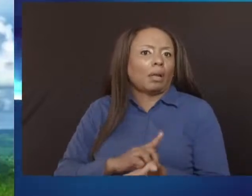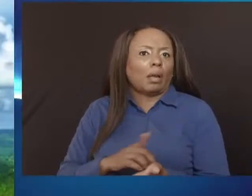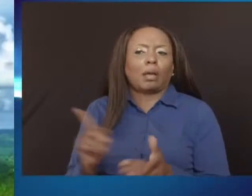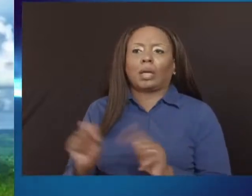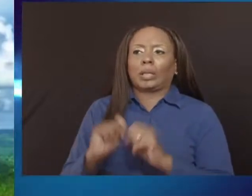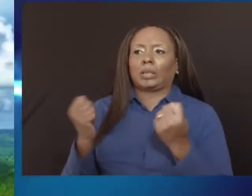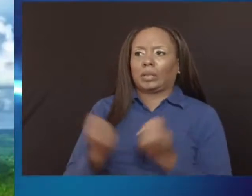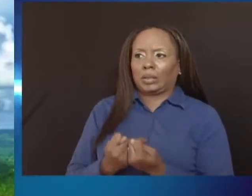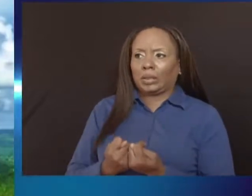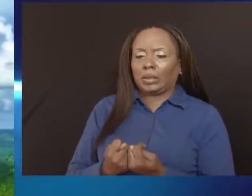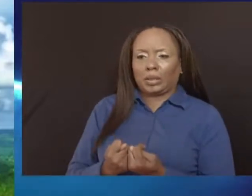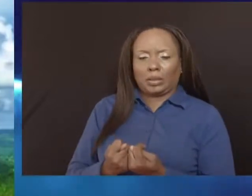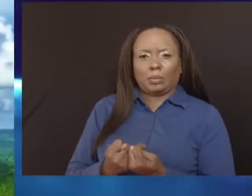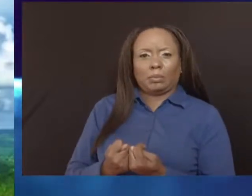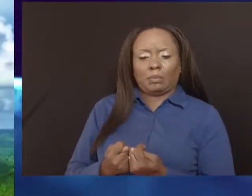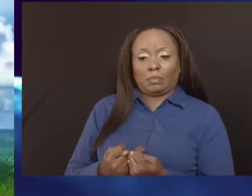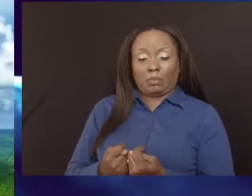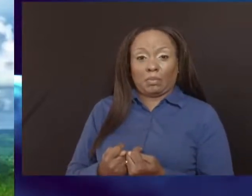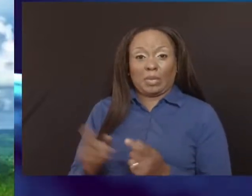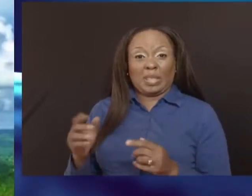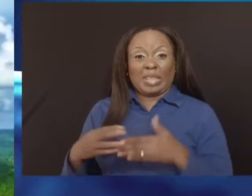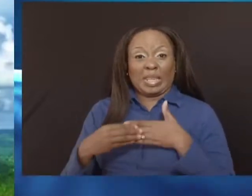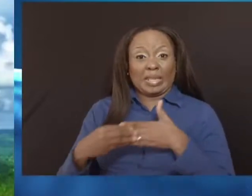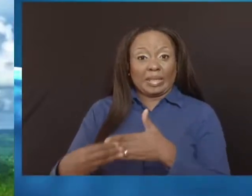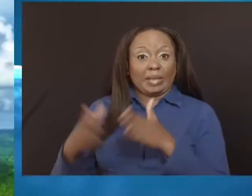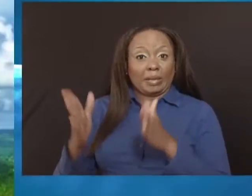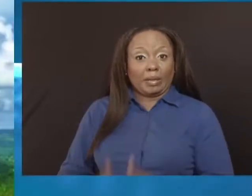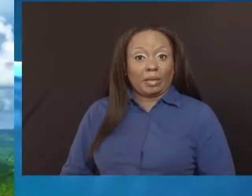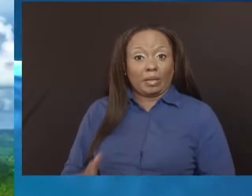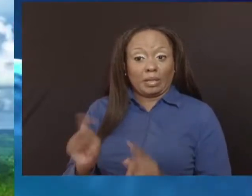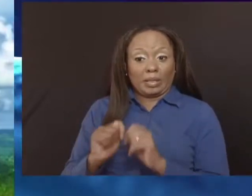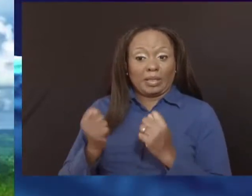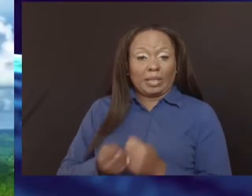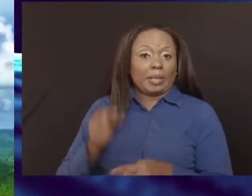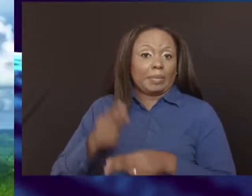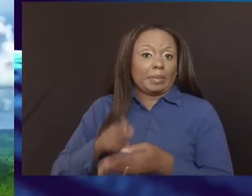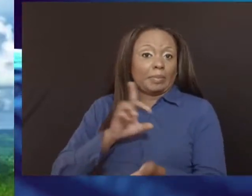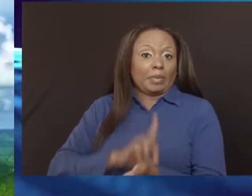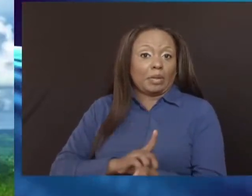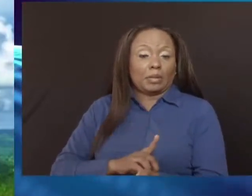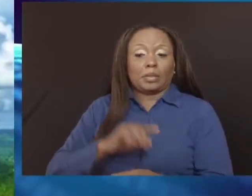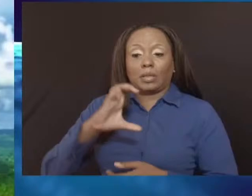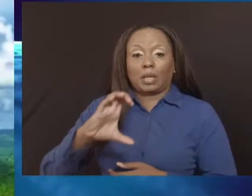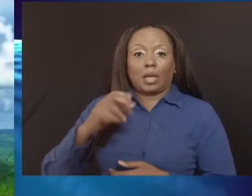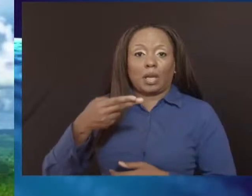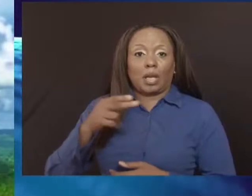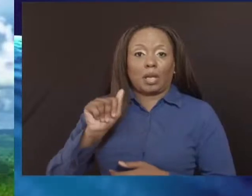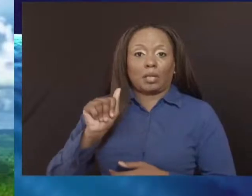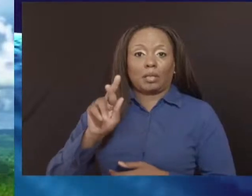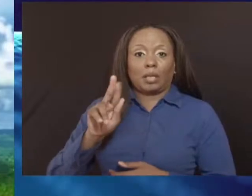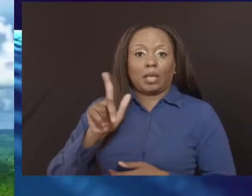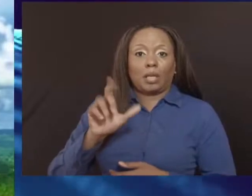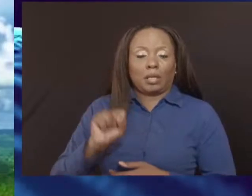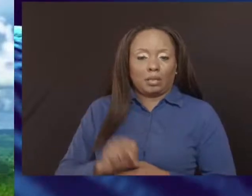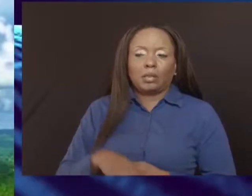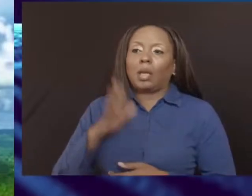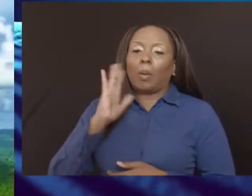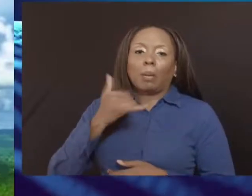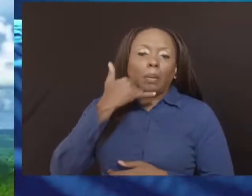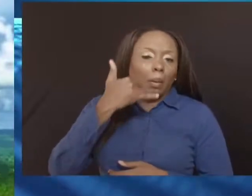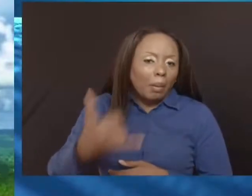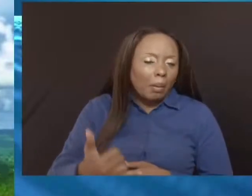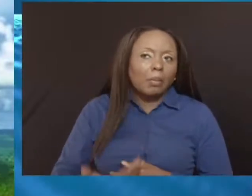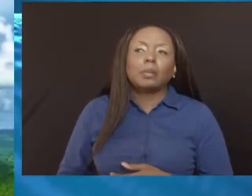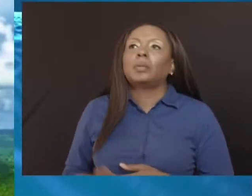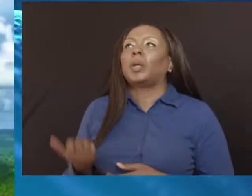are managed by Dr. Brian Charles, and these doctors will either contact you either via telemed or